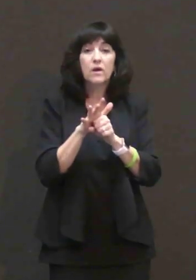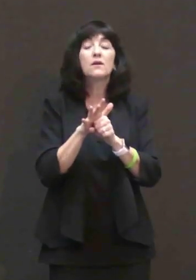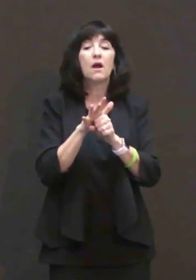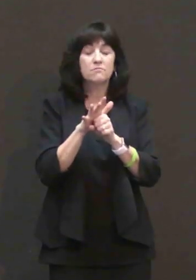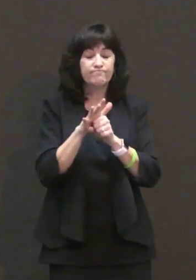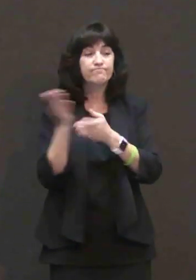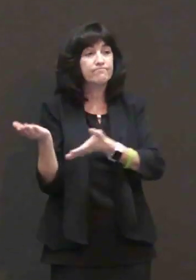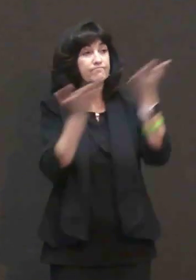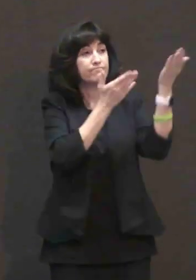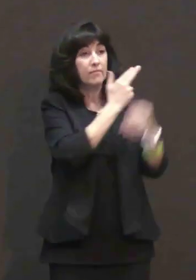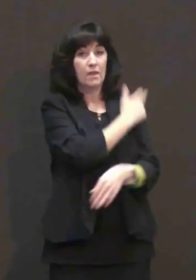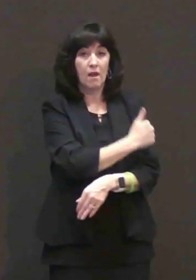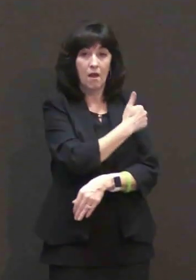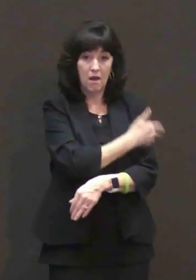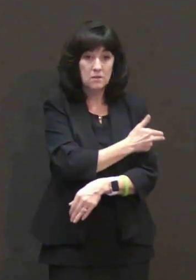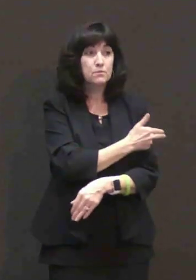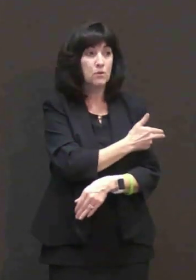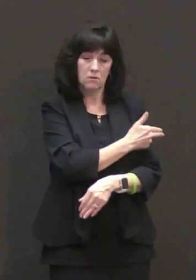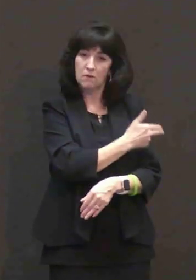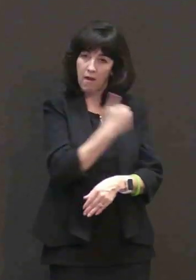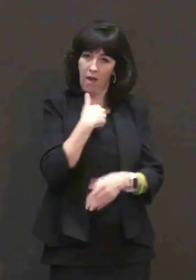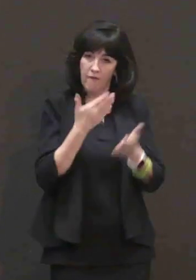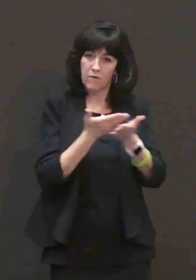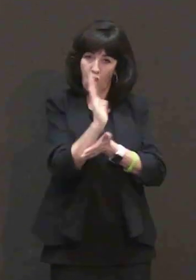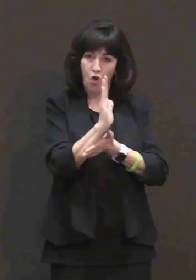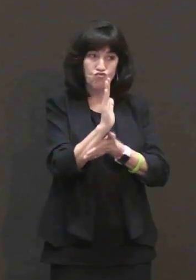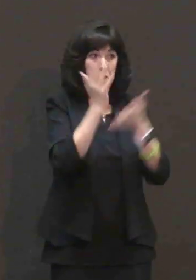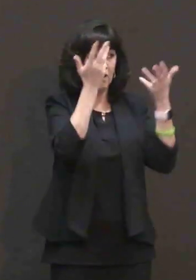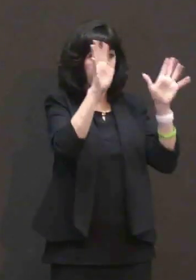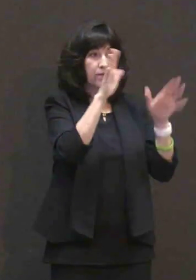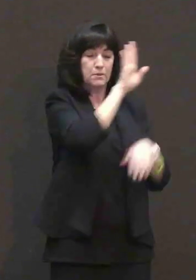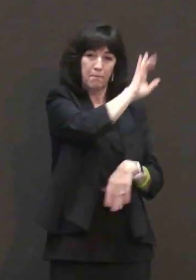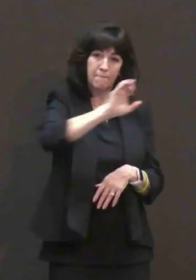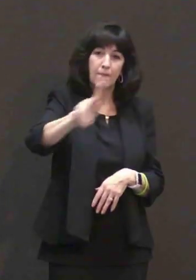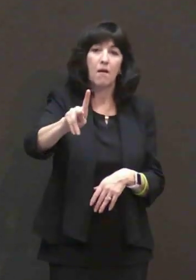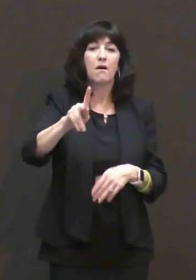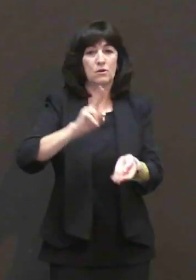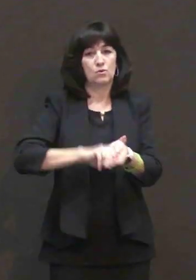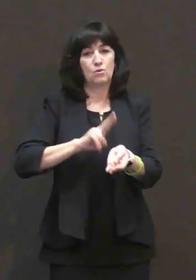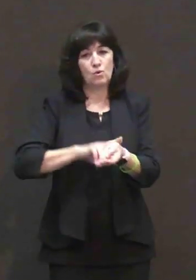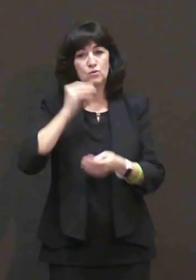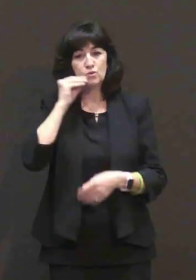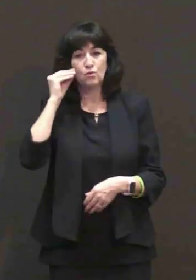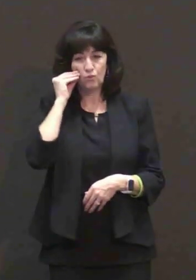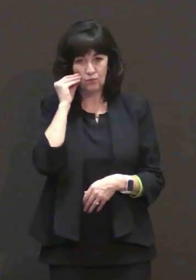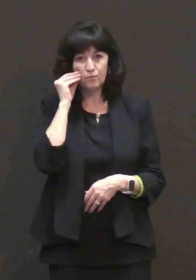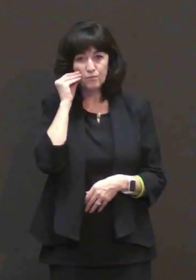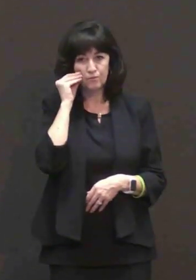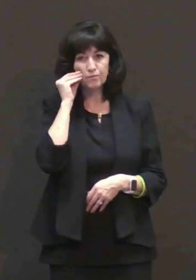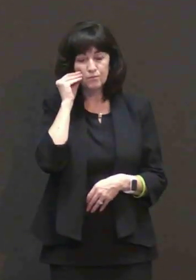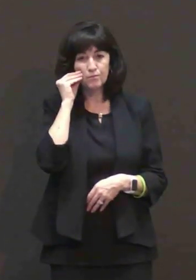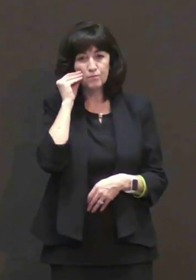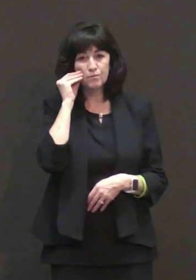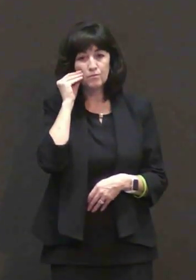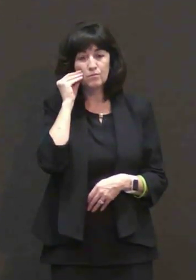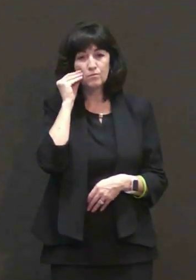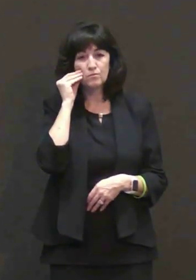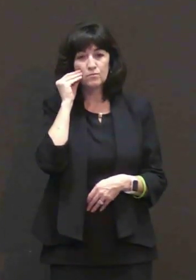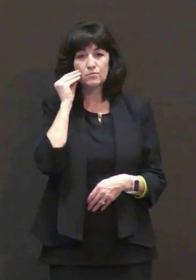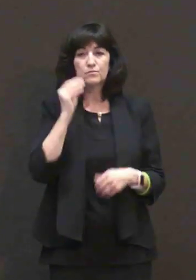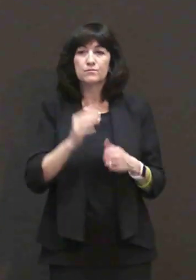that patient to return at some point back to that facility. So we look forward,